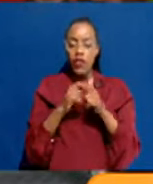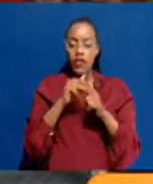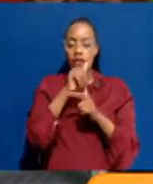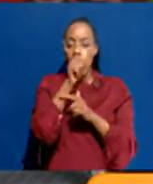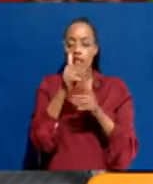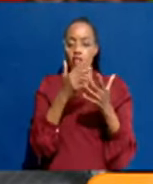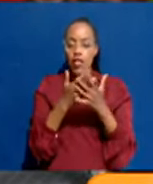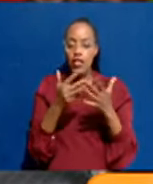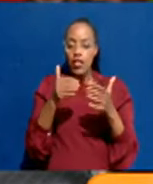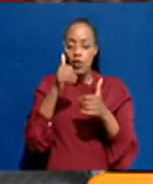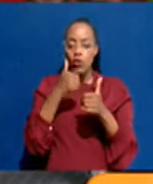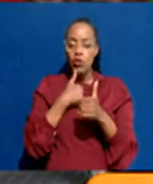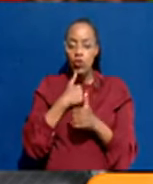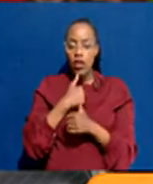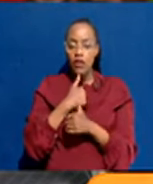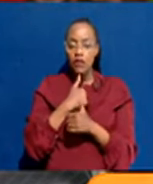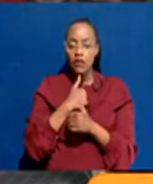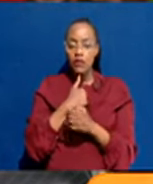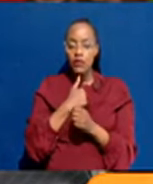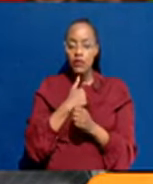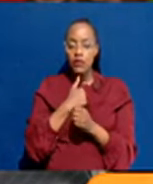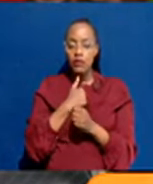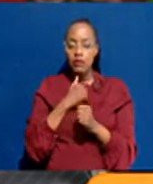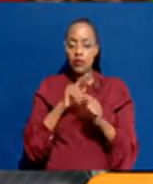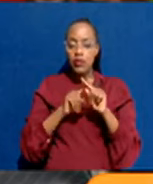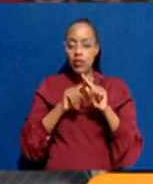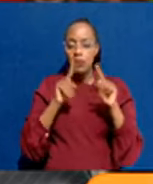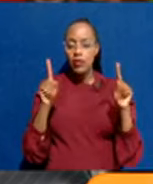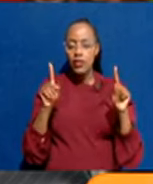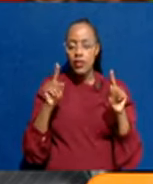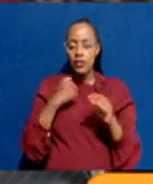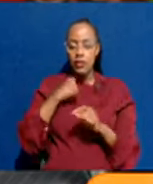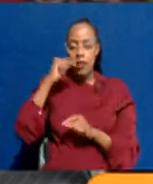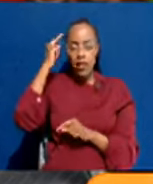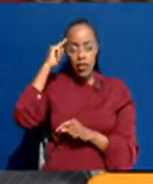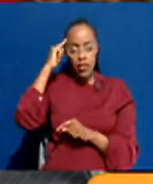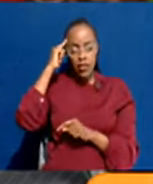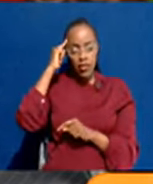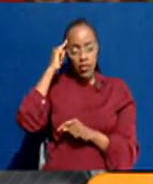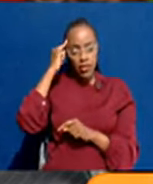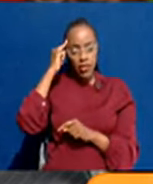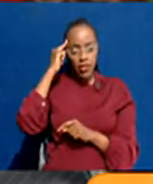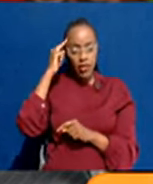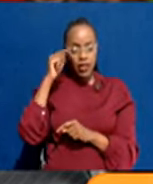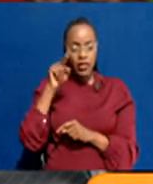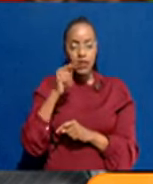thing that I think he has been,